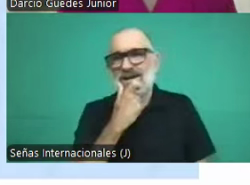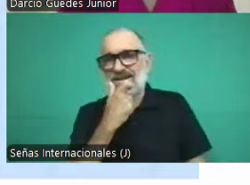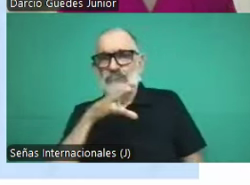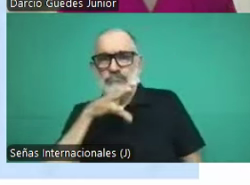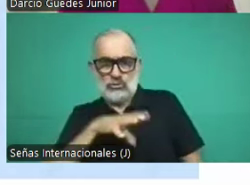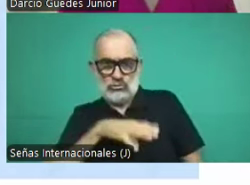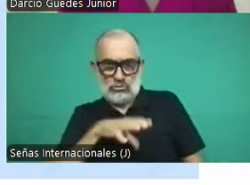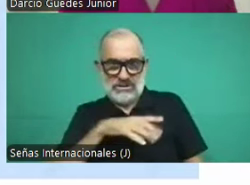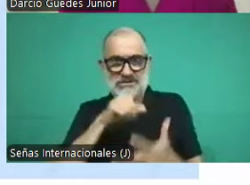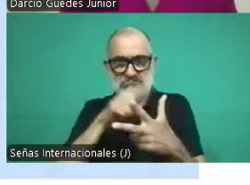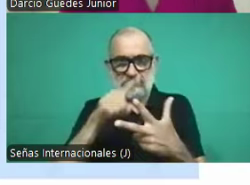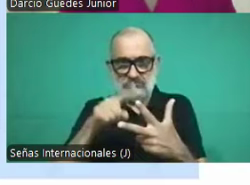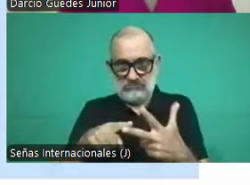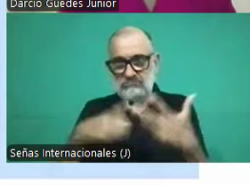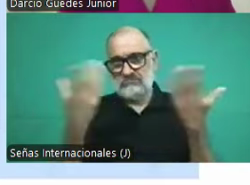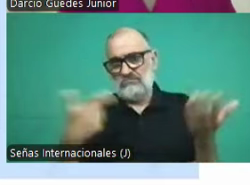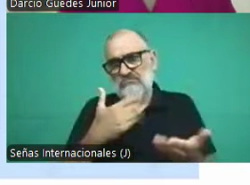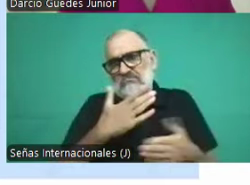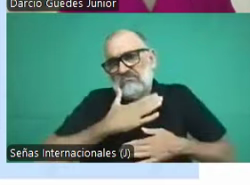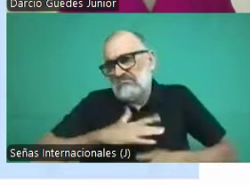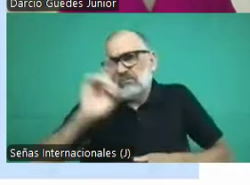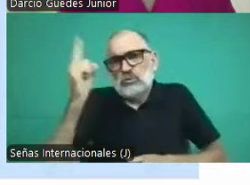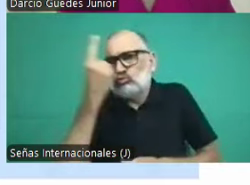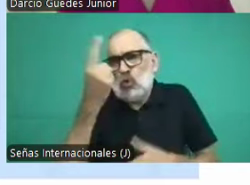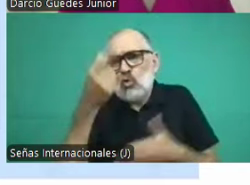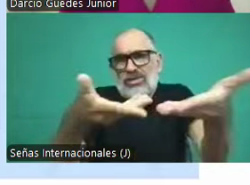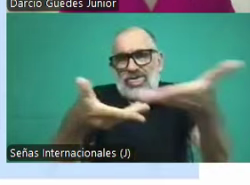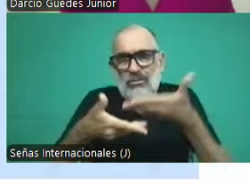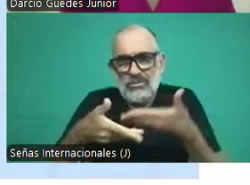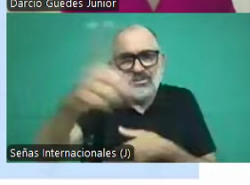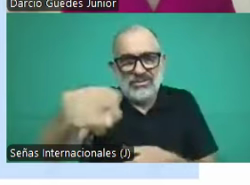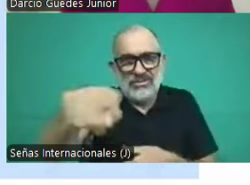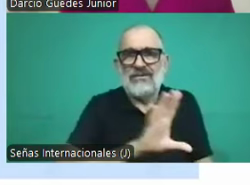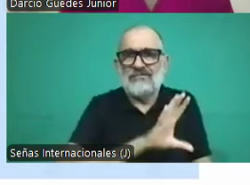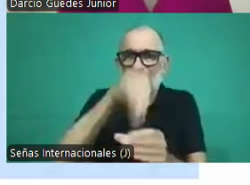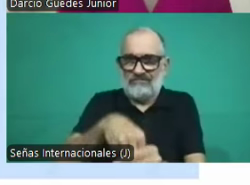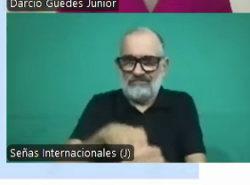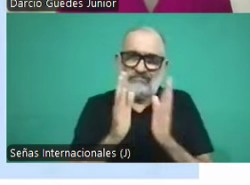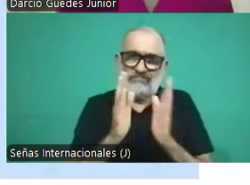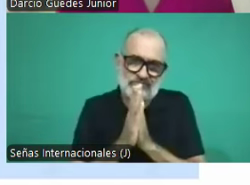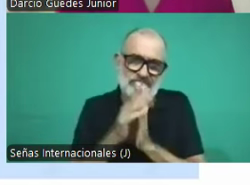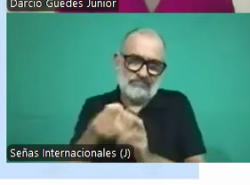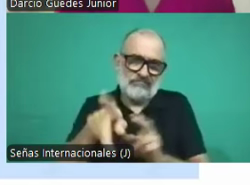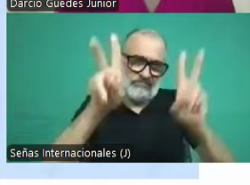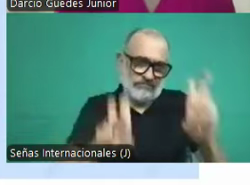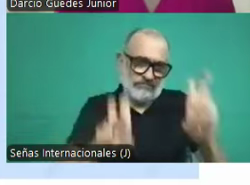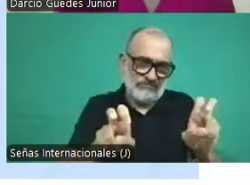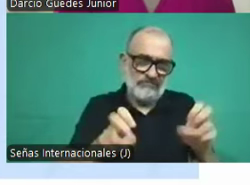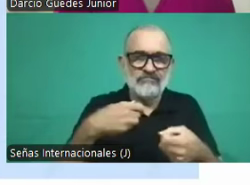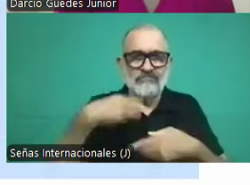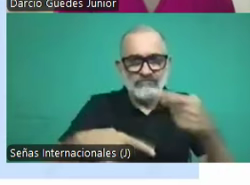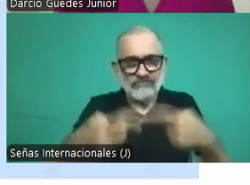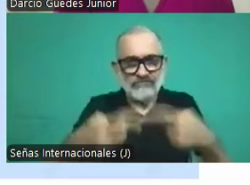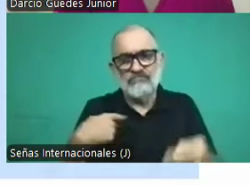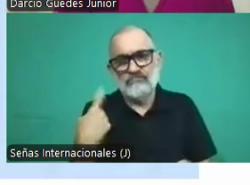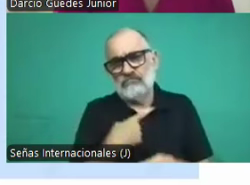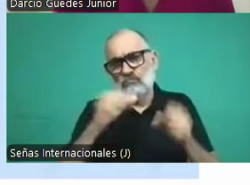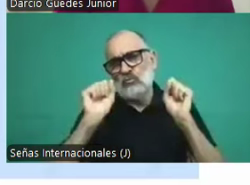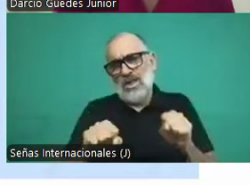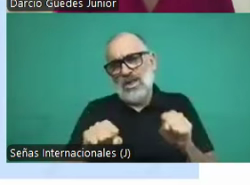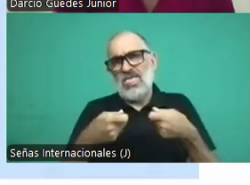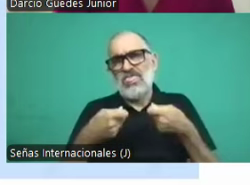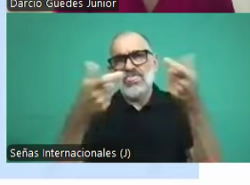we revisen. invite you Es la to primera vez que review it. hacemos este tipo de It is ejercicios the y first hacemos time that we do disponible este tipo this de kind of información exercise, para la discusión and we make hacia available this